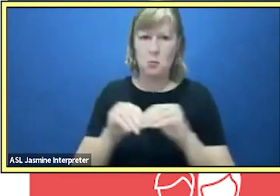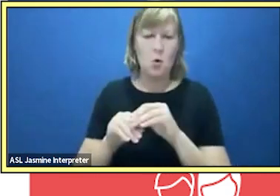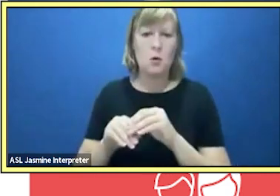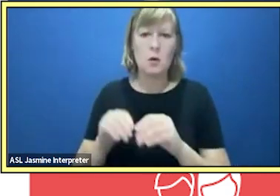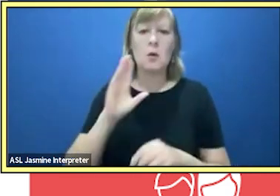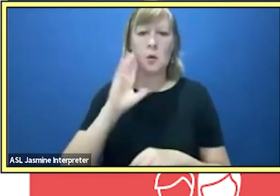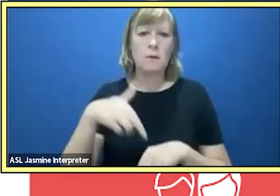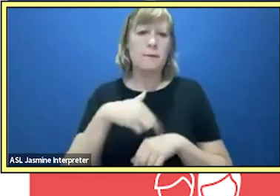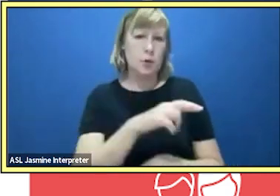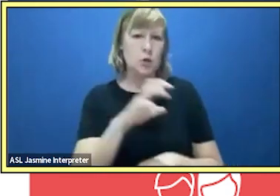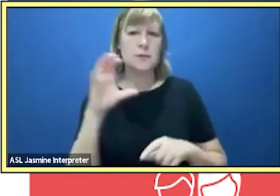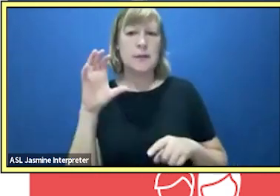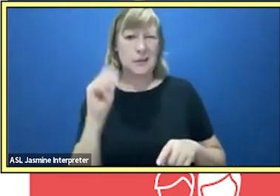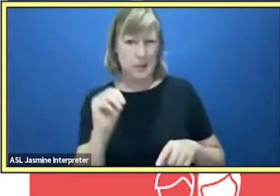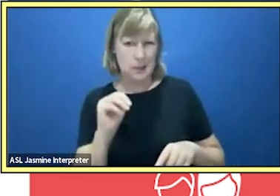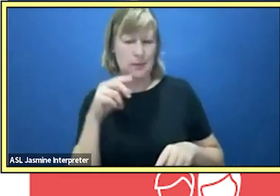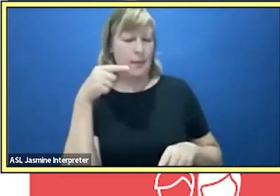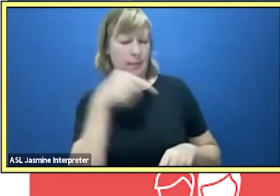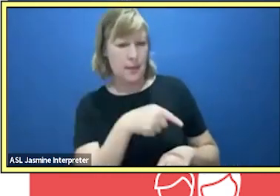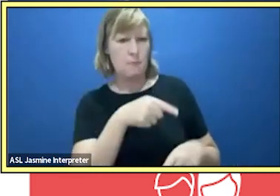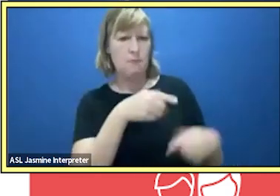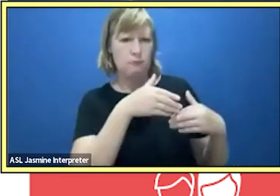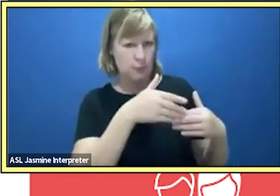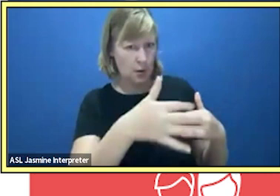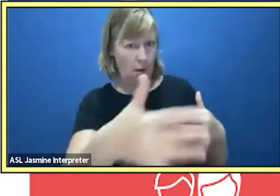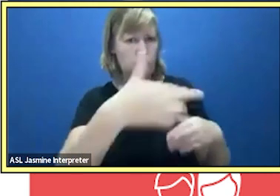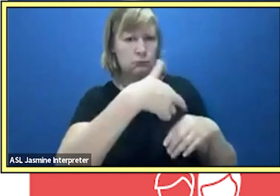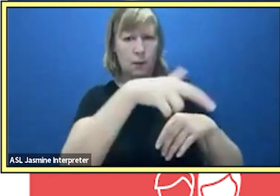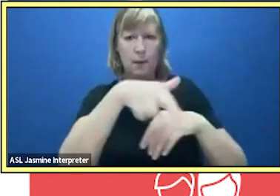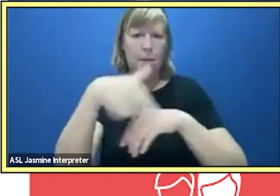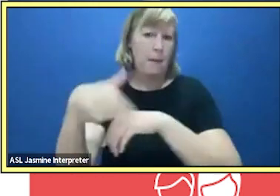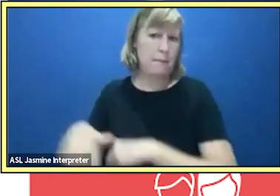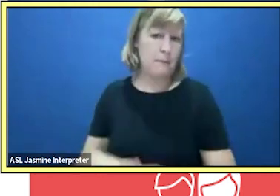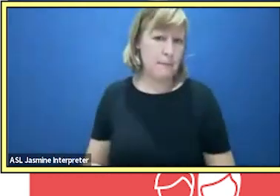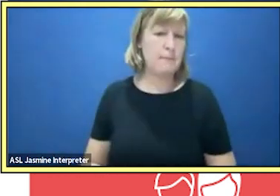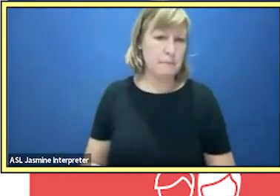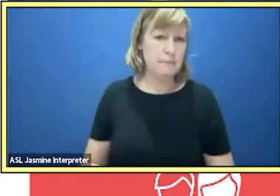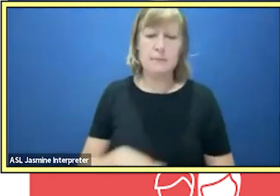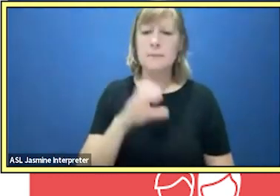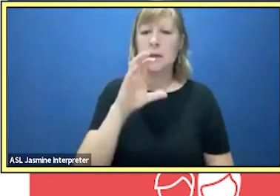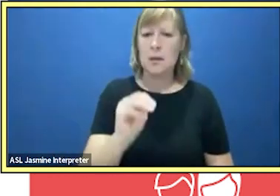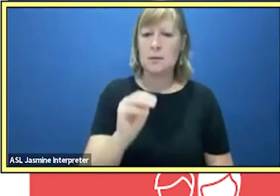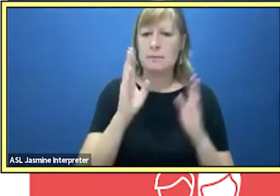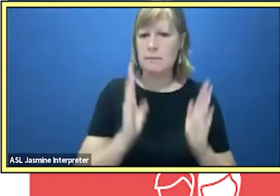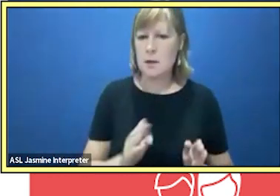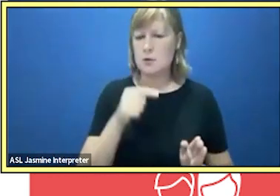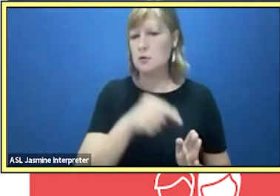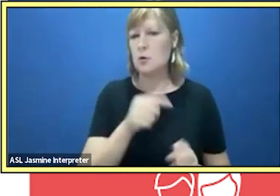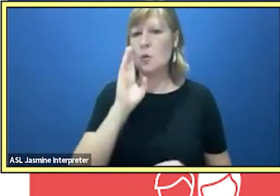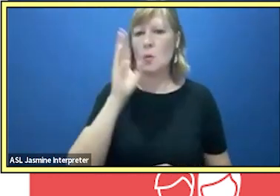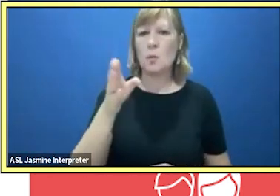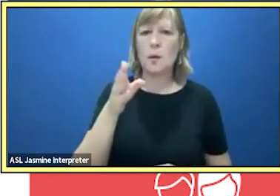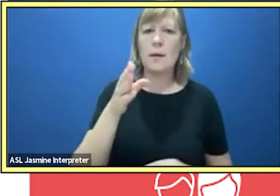make the referral for case management for you, and then the case manager will go from there. The case manager will then make sure that you